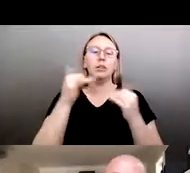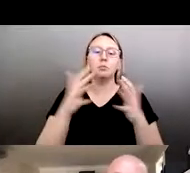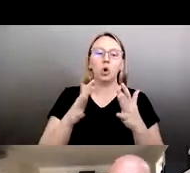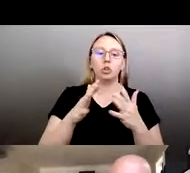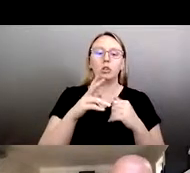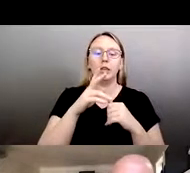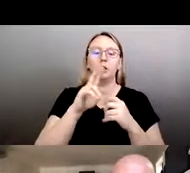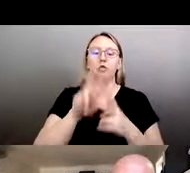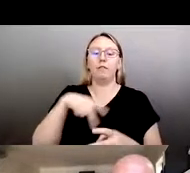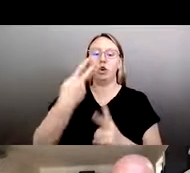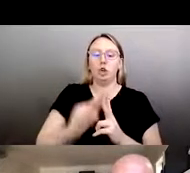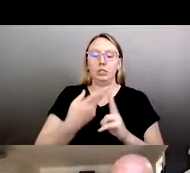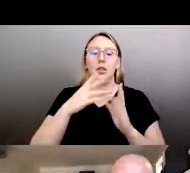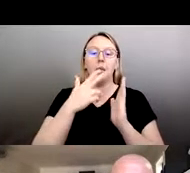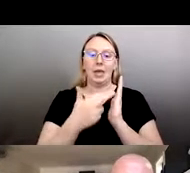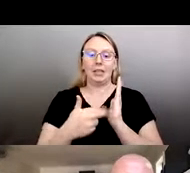plexiglass.